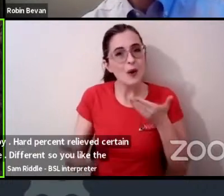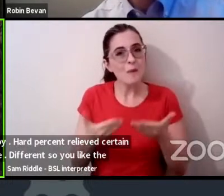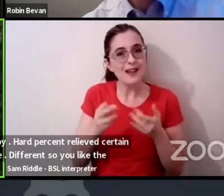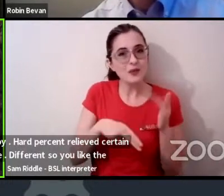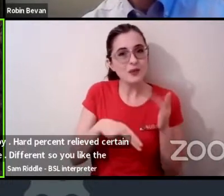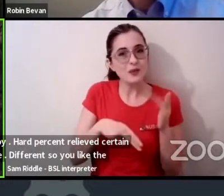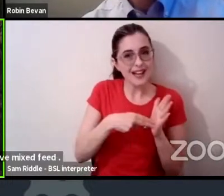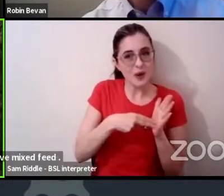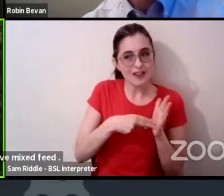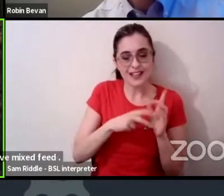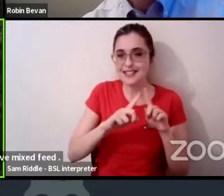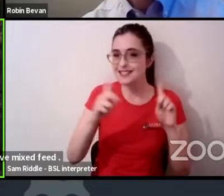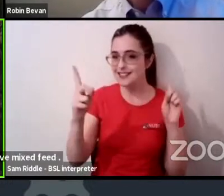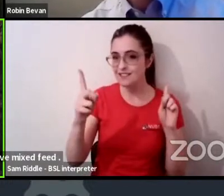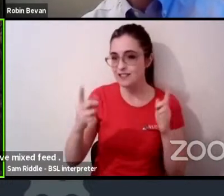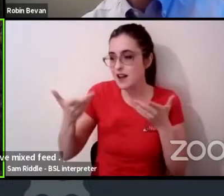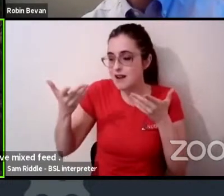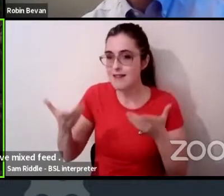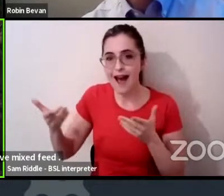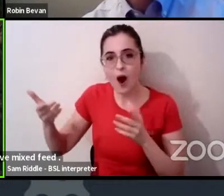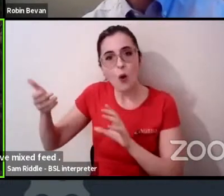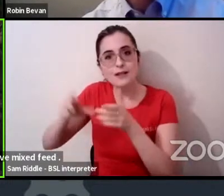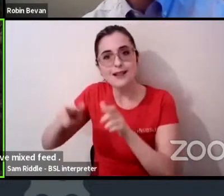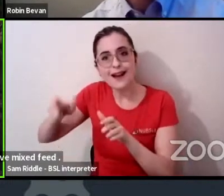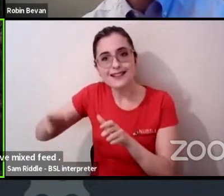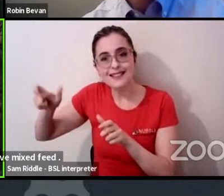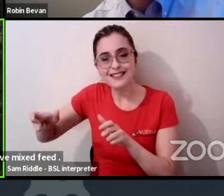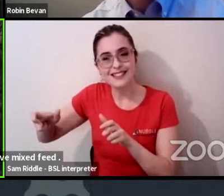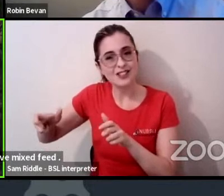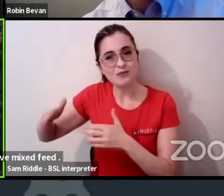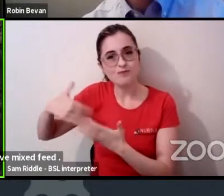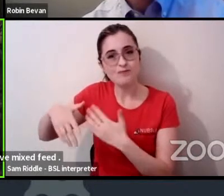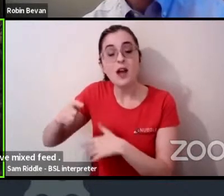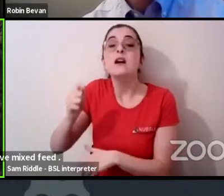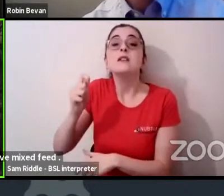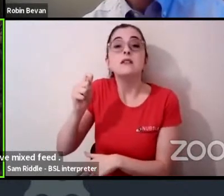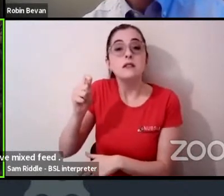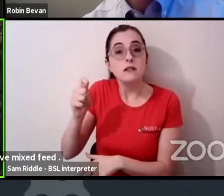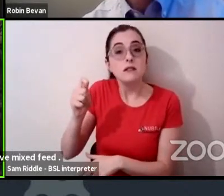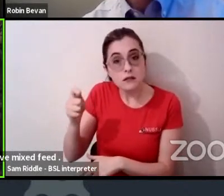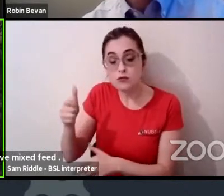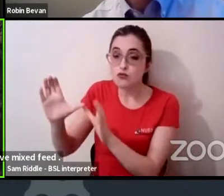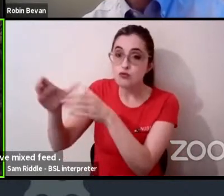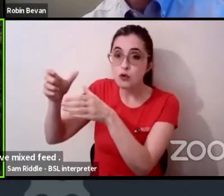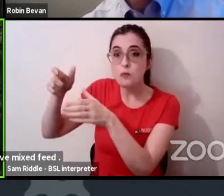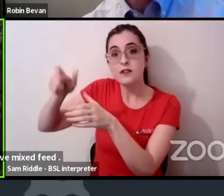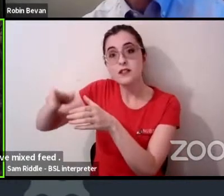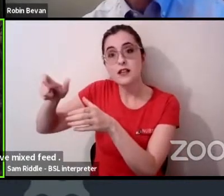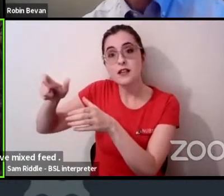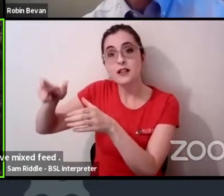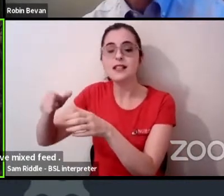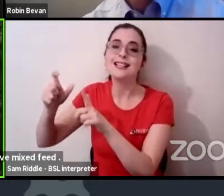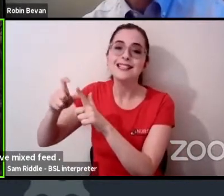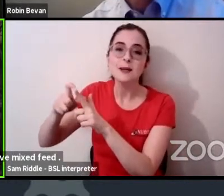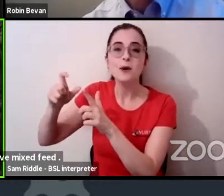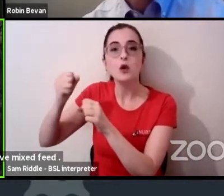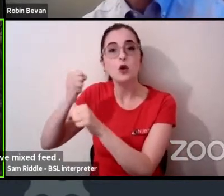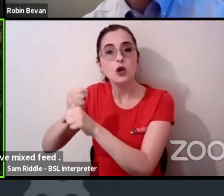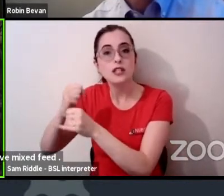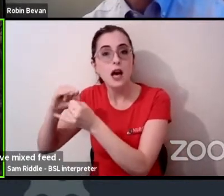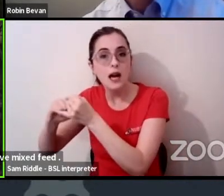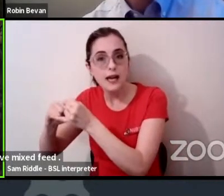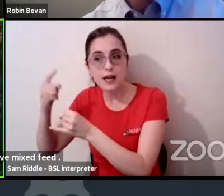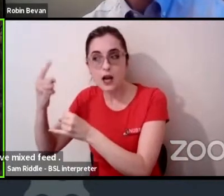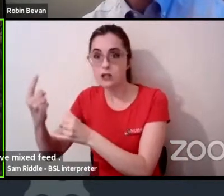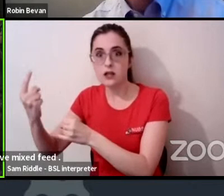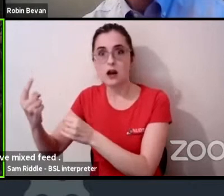more mixed views. There's a group of scientists that we follow closely, such as Deepti Gurdasani, who is managing to get